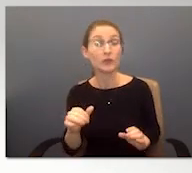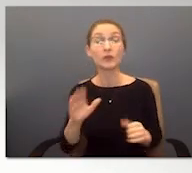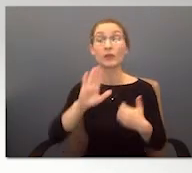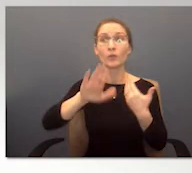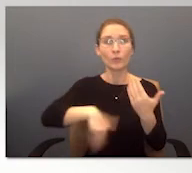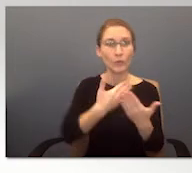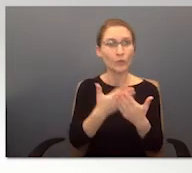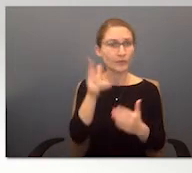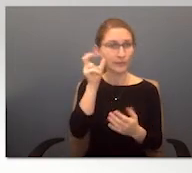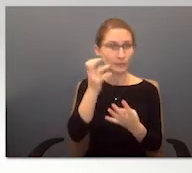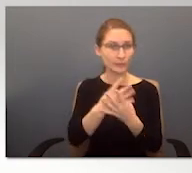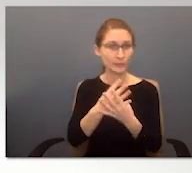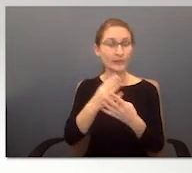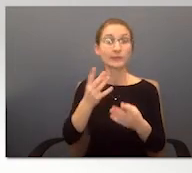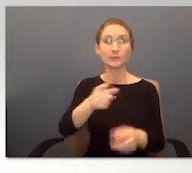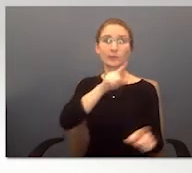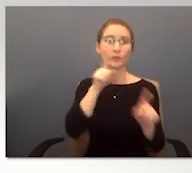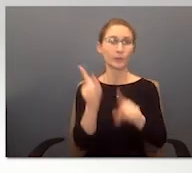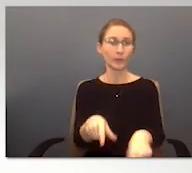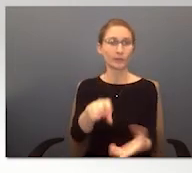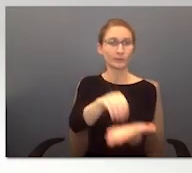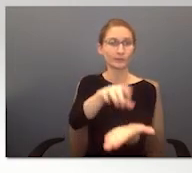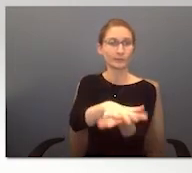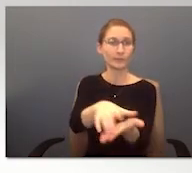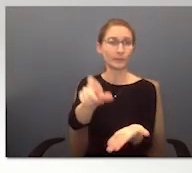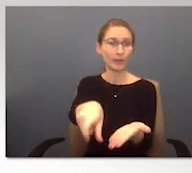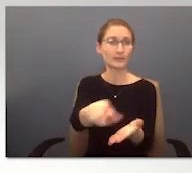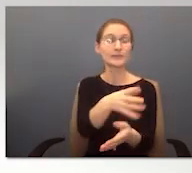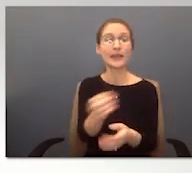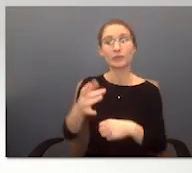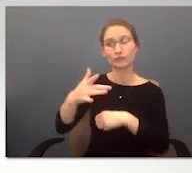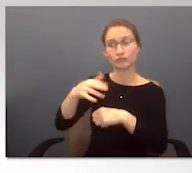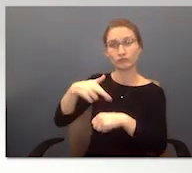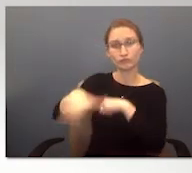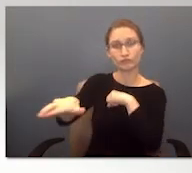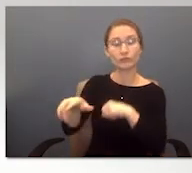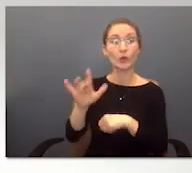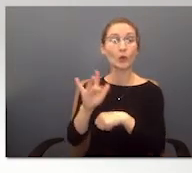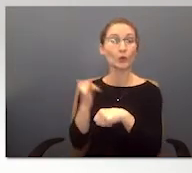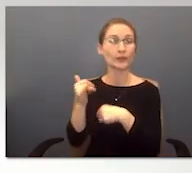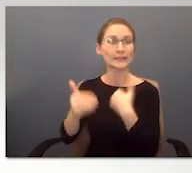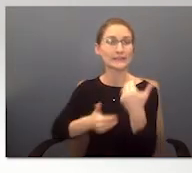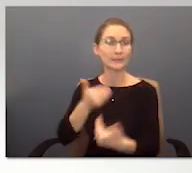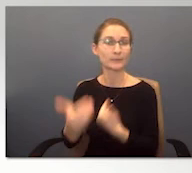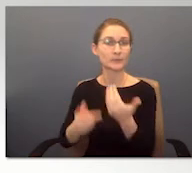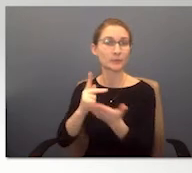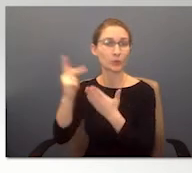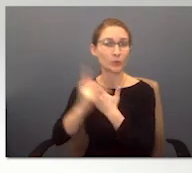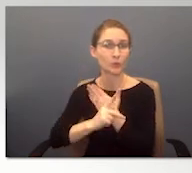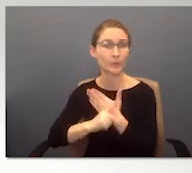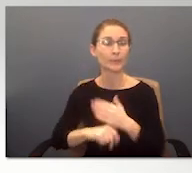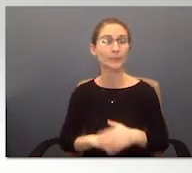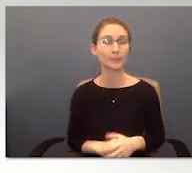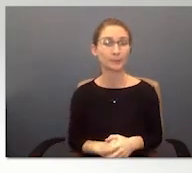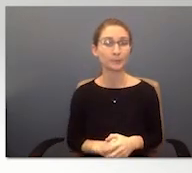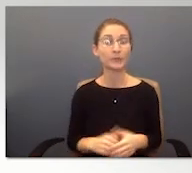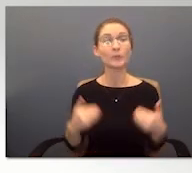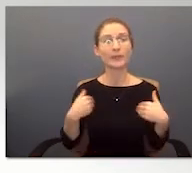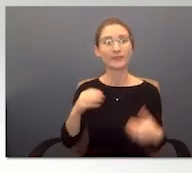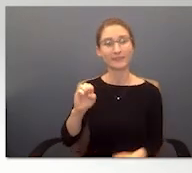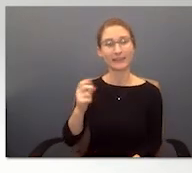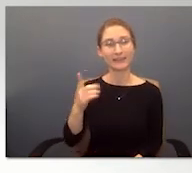is reported, and then referral to our Early Steps program. And then there's the EDDI Advisory Committee, again, a committee of